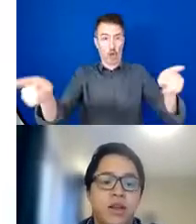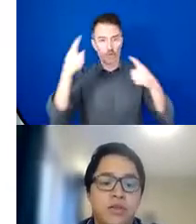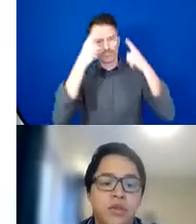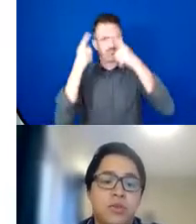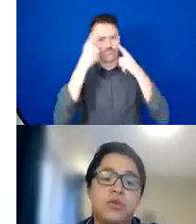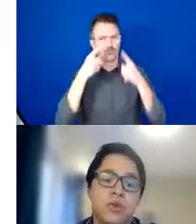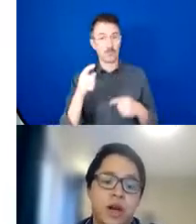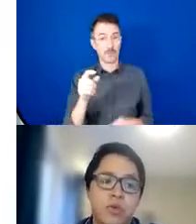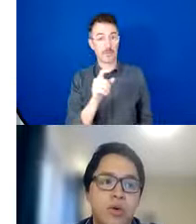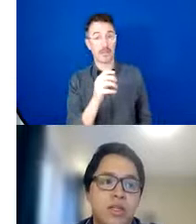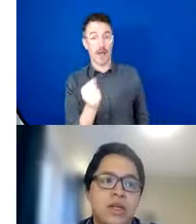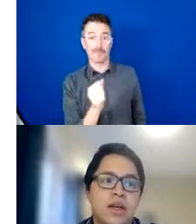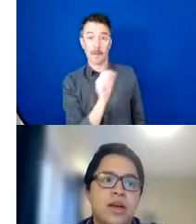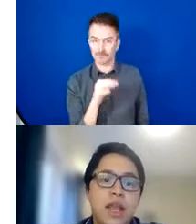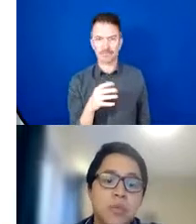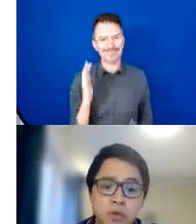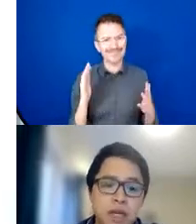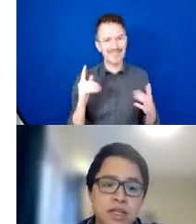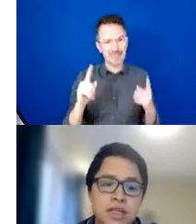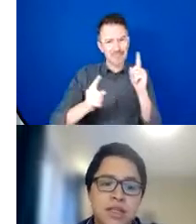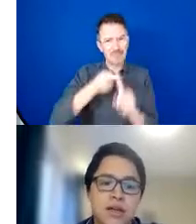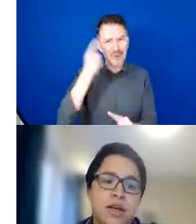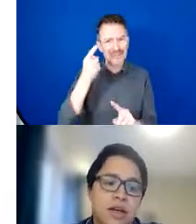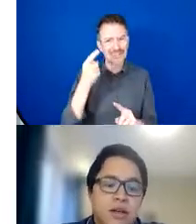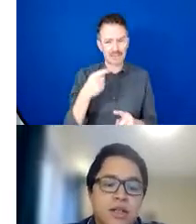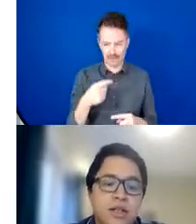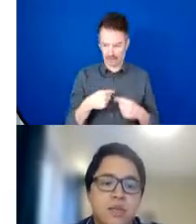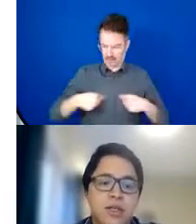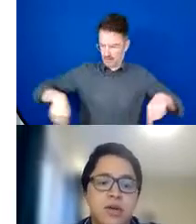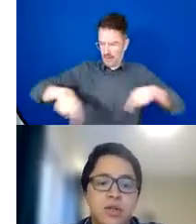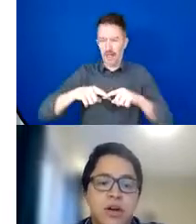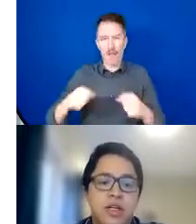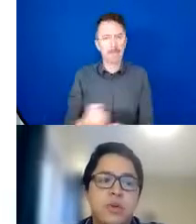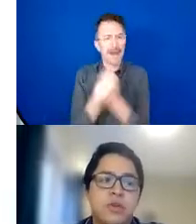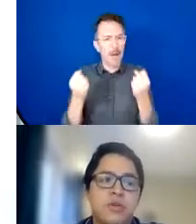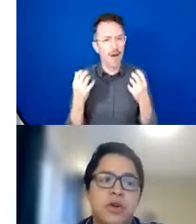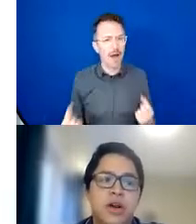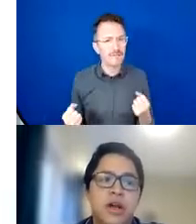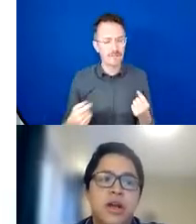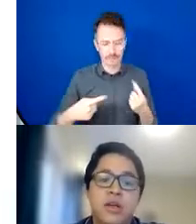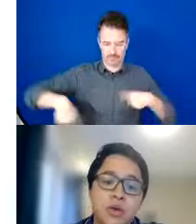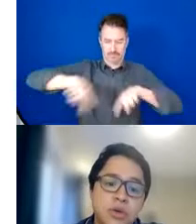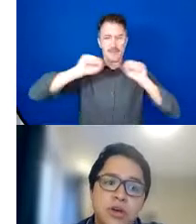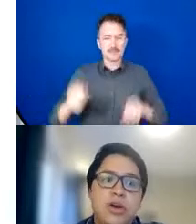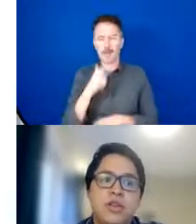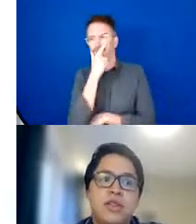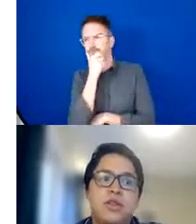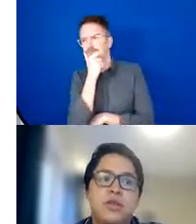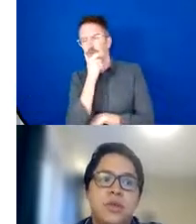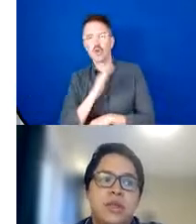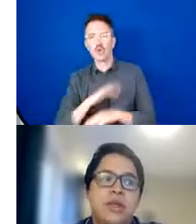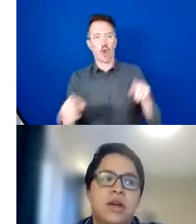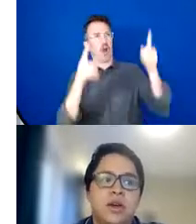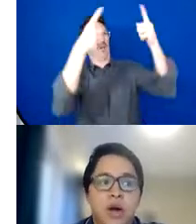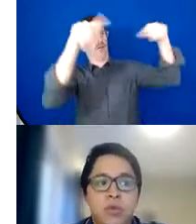most valuable, the most credible ones. In most cases, and this is based also on our experience so far, youth are not considered